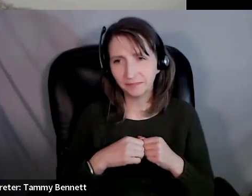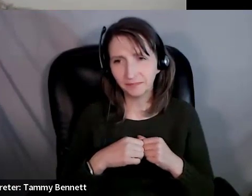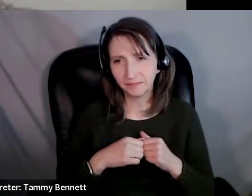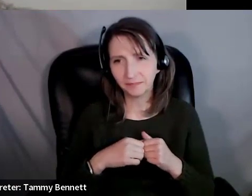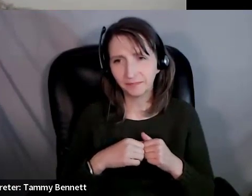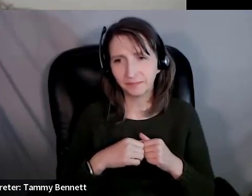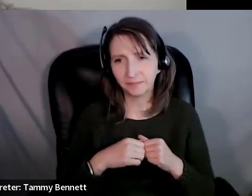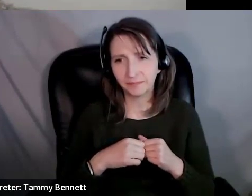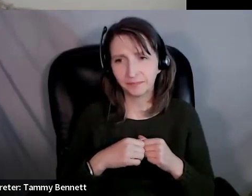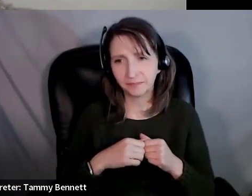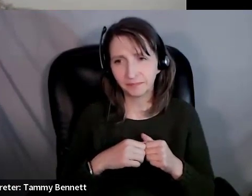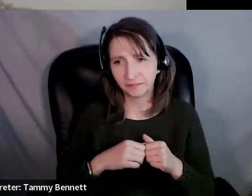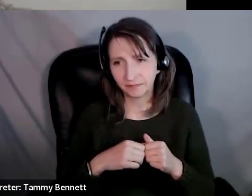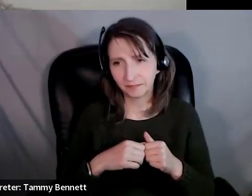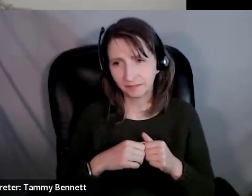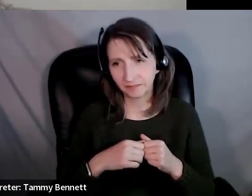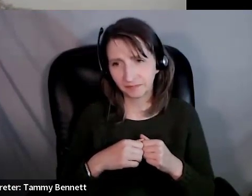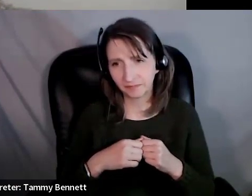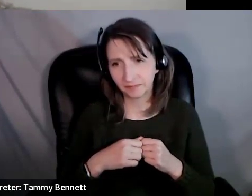and then, um,